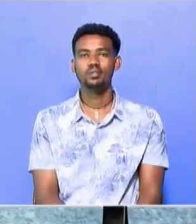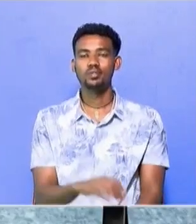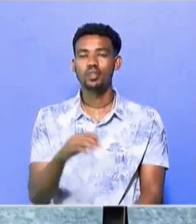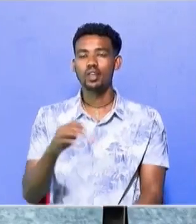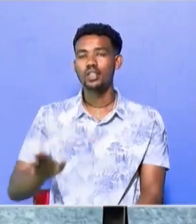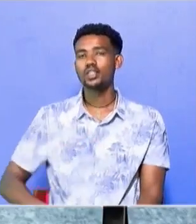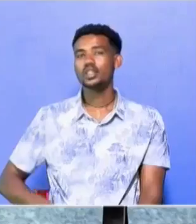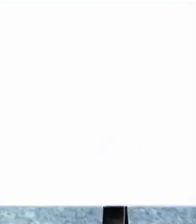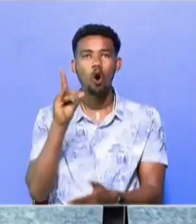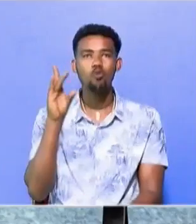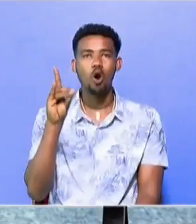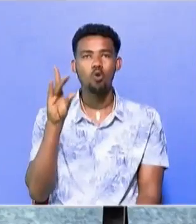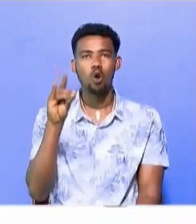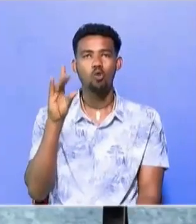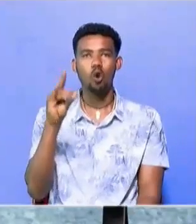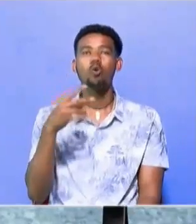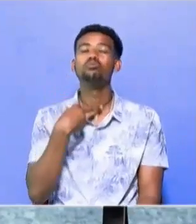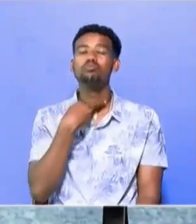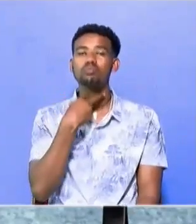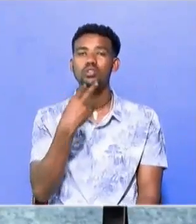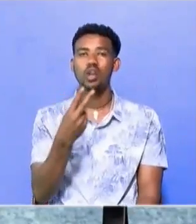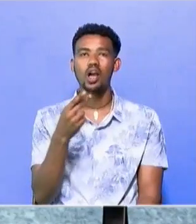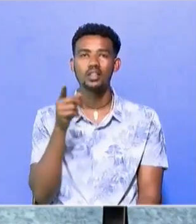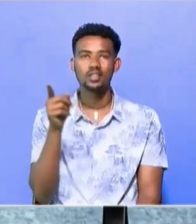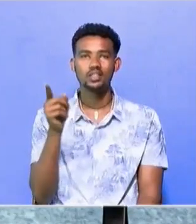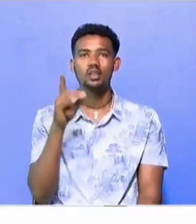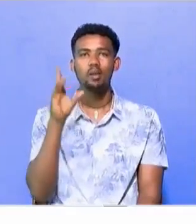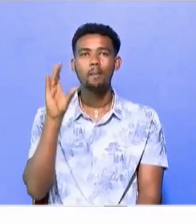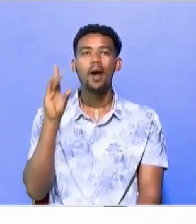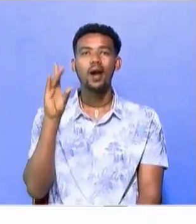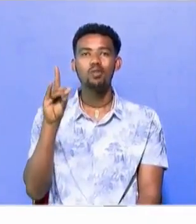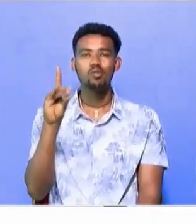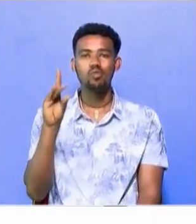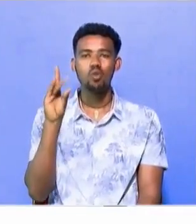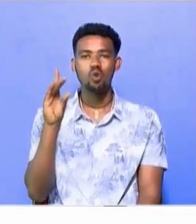The dog is barking. If you underline barking,